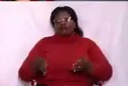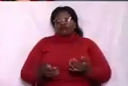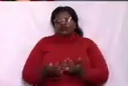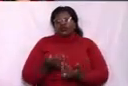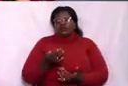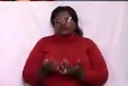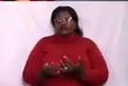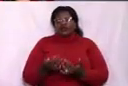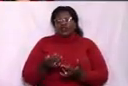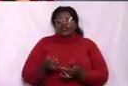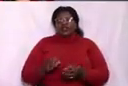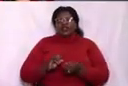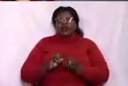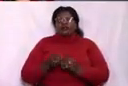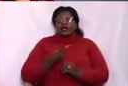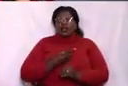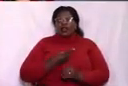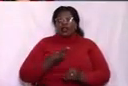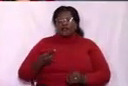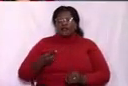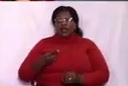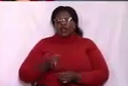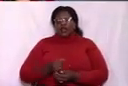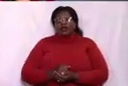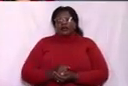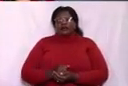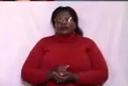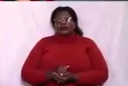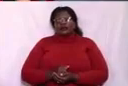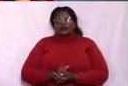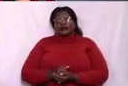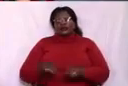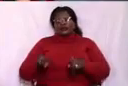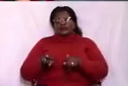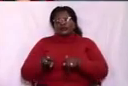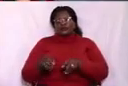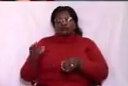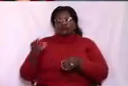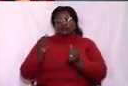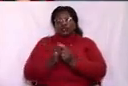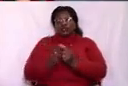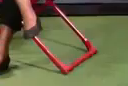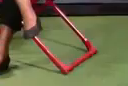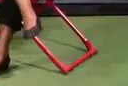Join us again next time, same place, and good night.